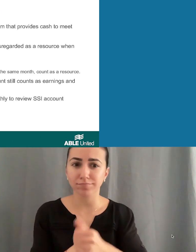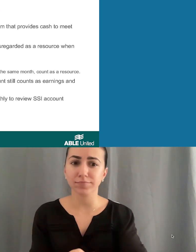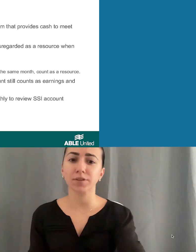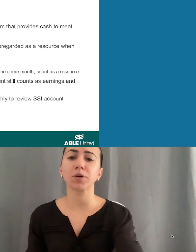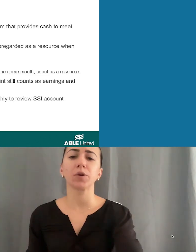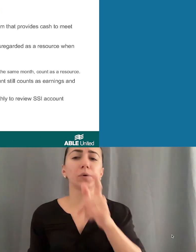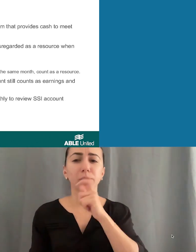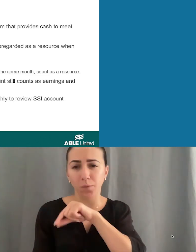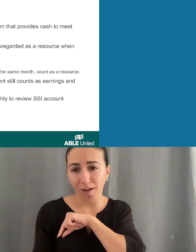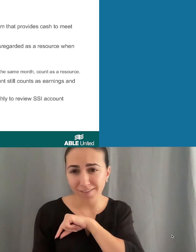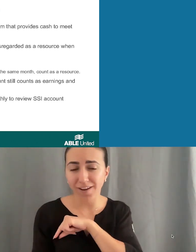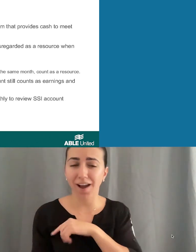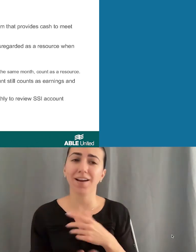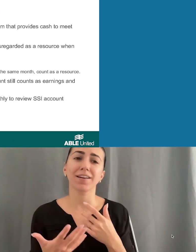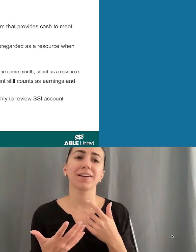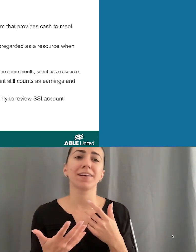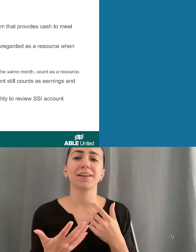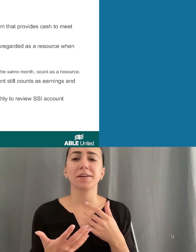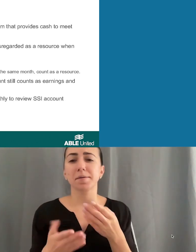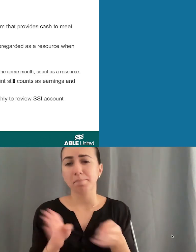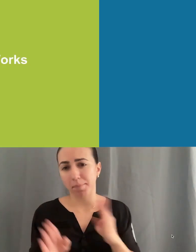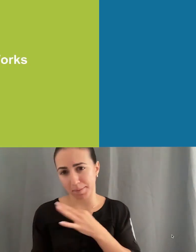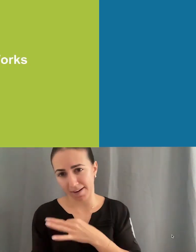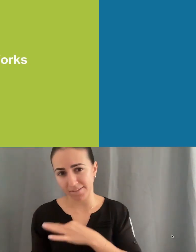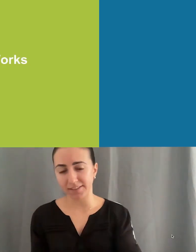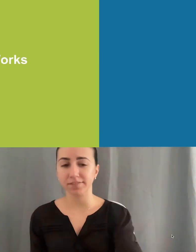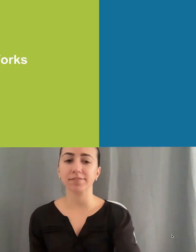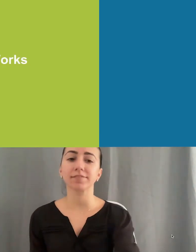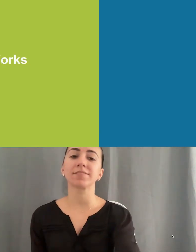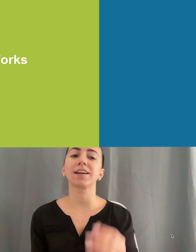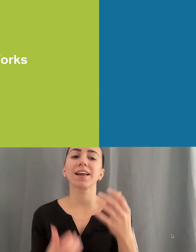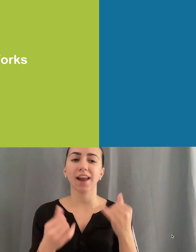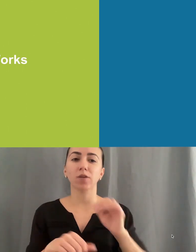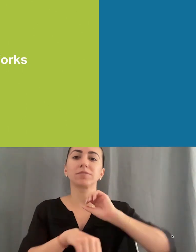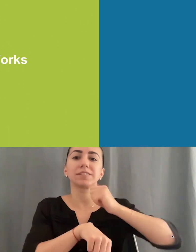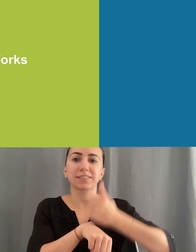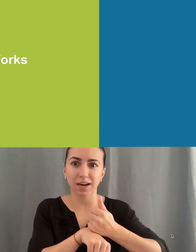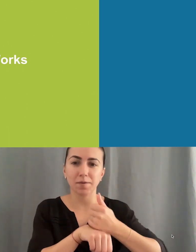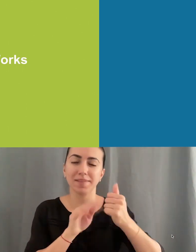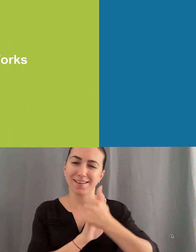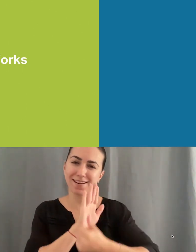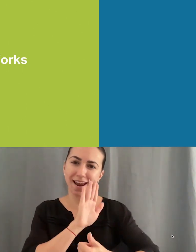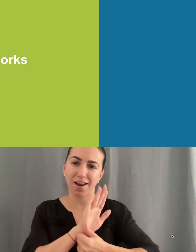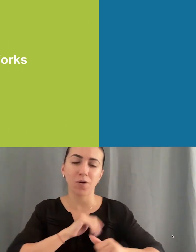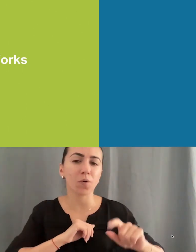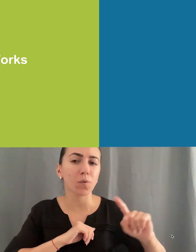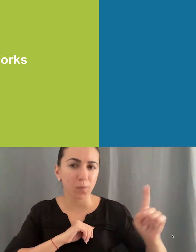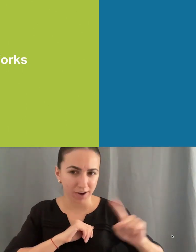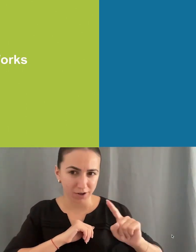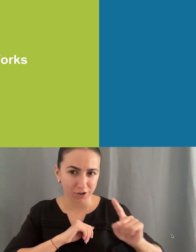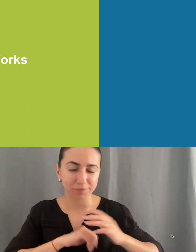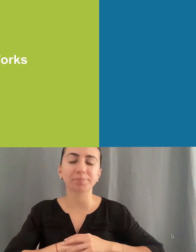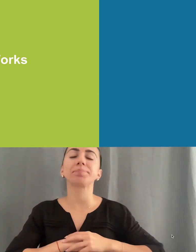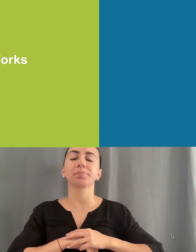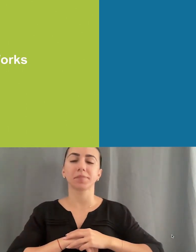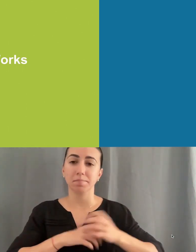is eligible, a little bit on public benefits, and now we're going to talk about actually establishing the account. Where do you get started? One of the